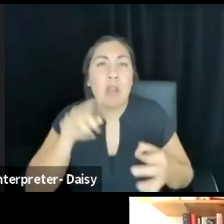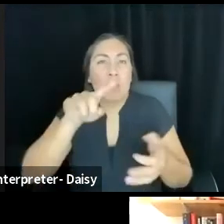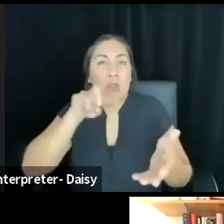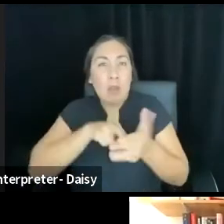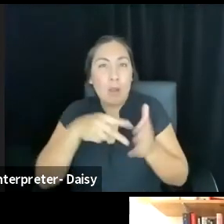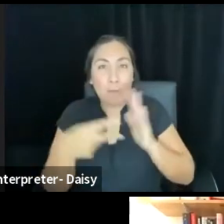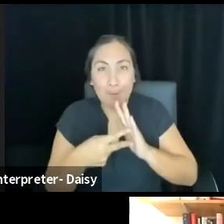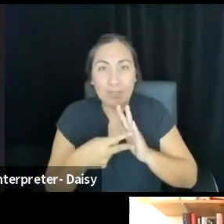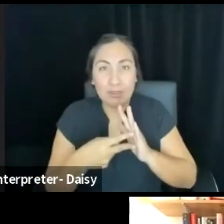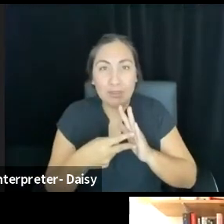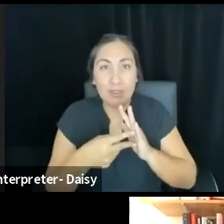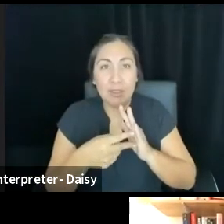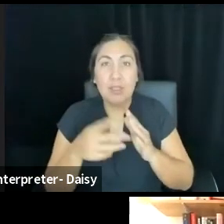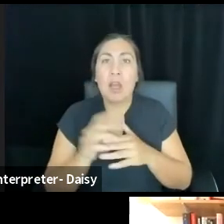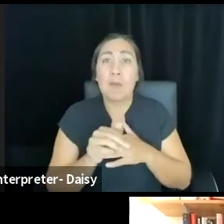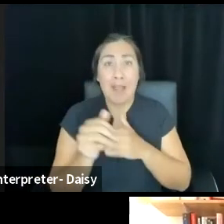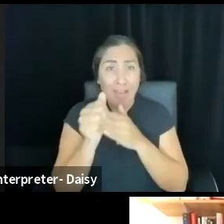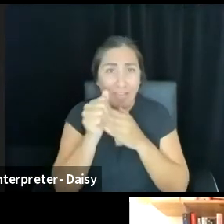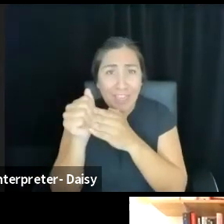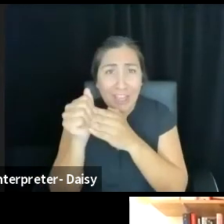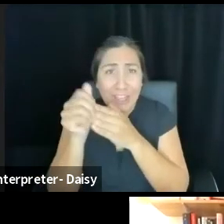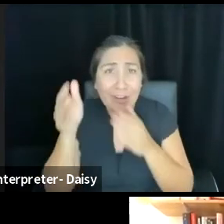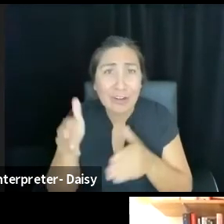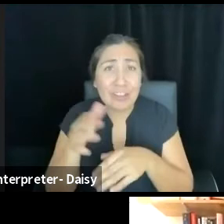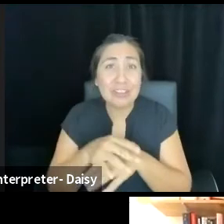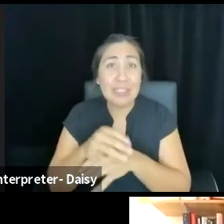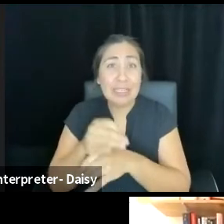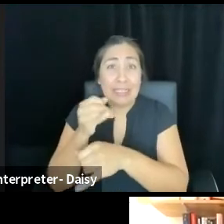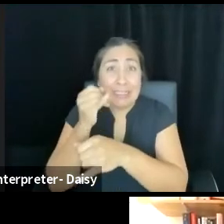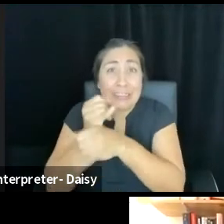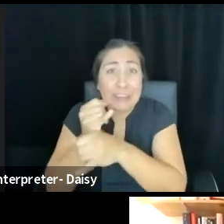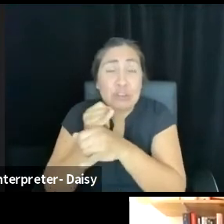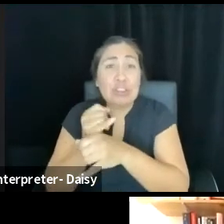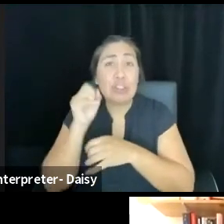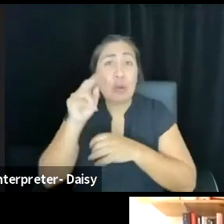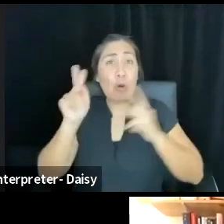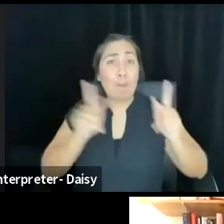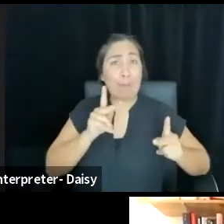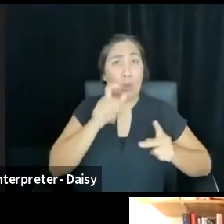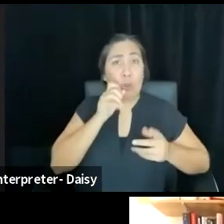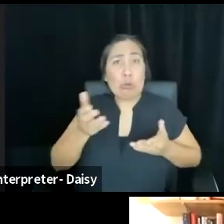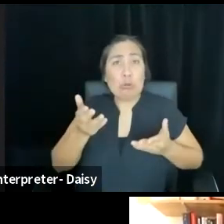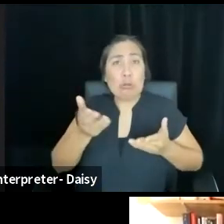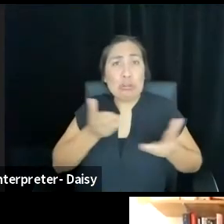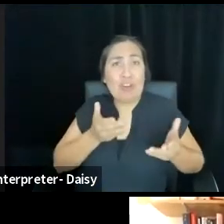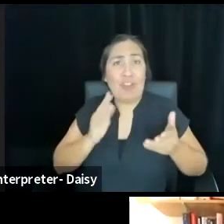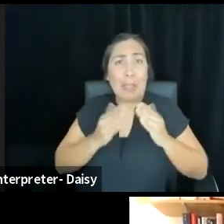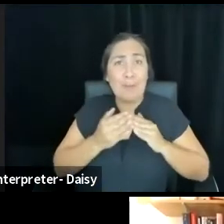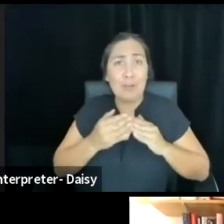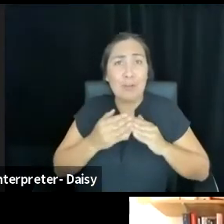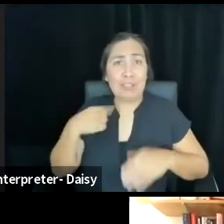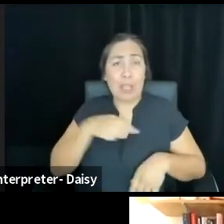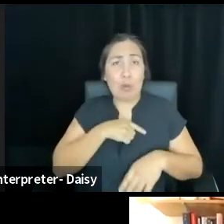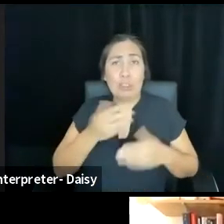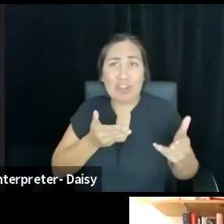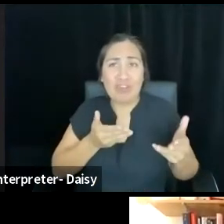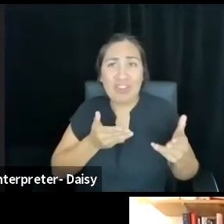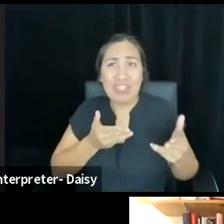Is it the leaders of the institutions, or is it the people that we serve, the communities that we serve? Of course, I think I know the answer,